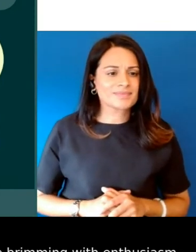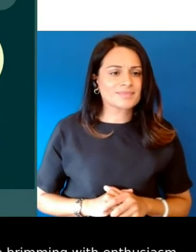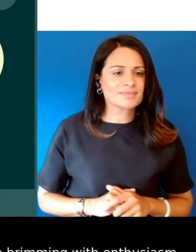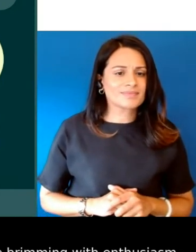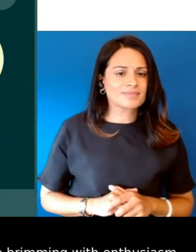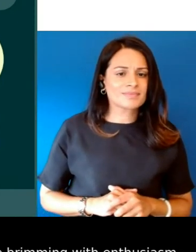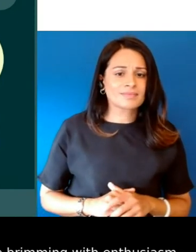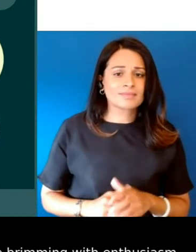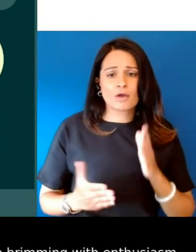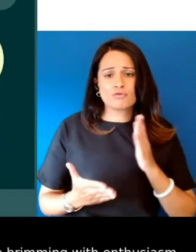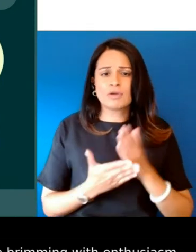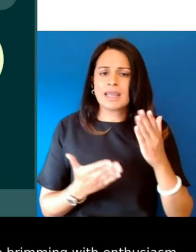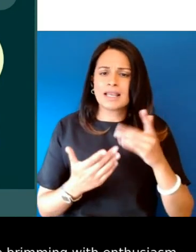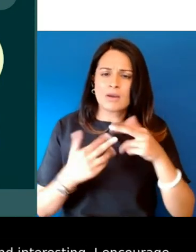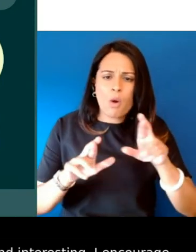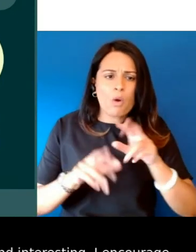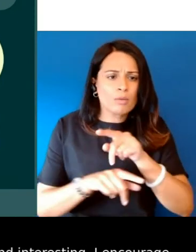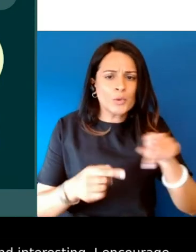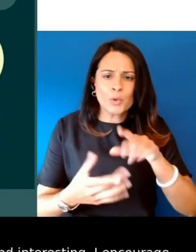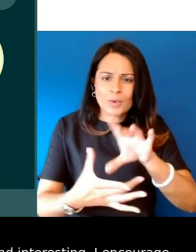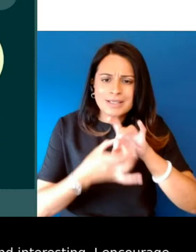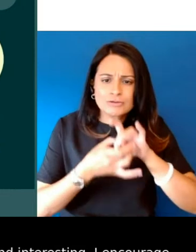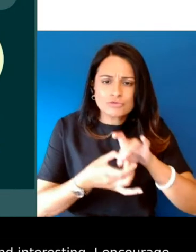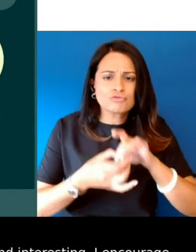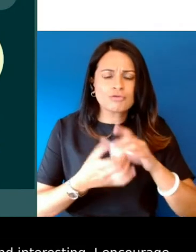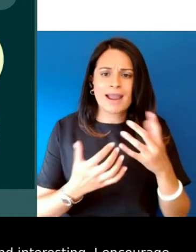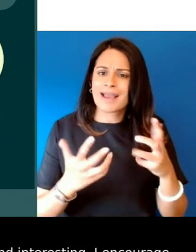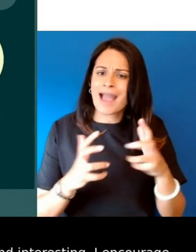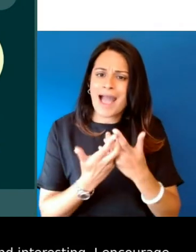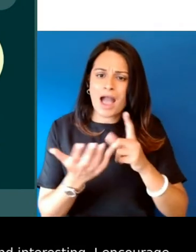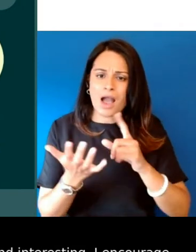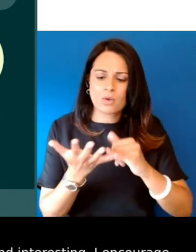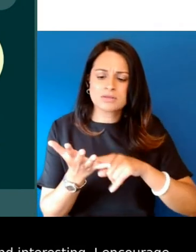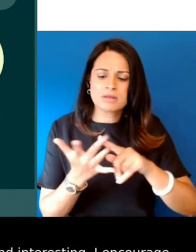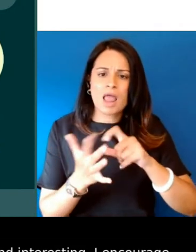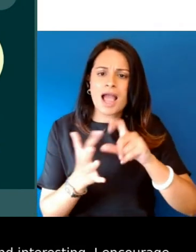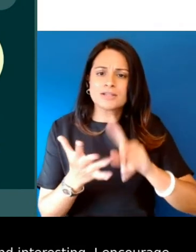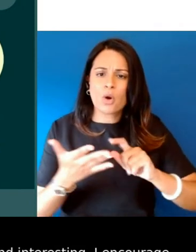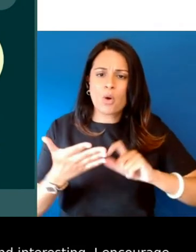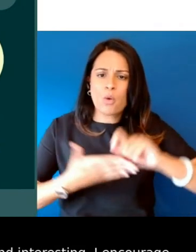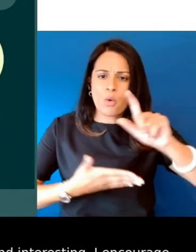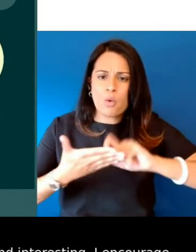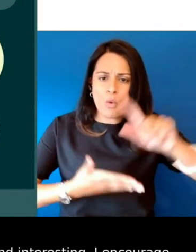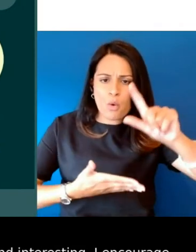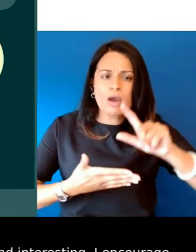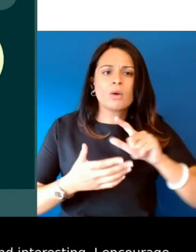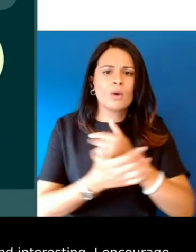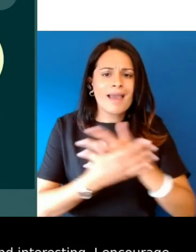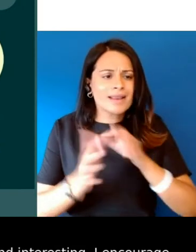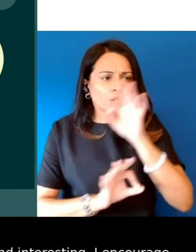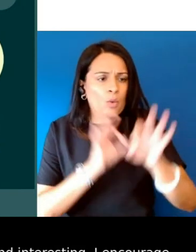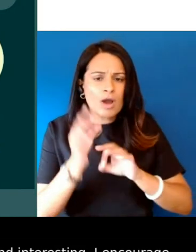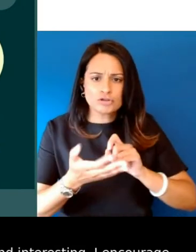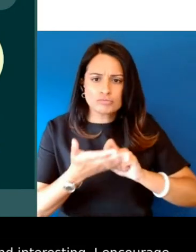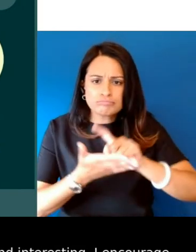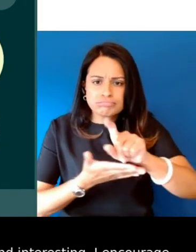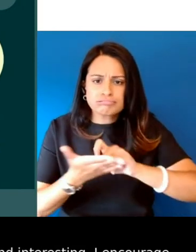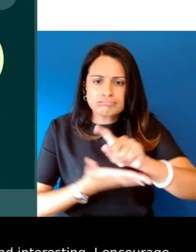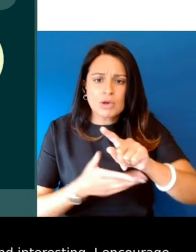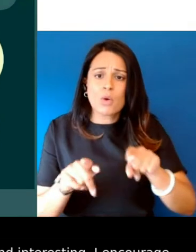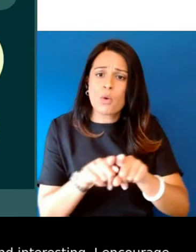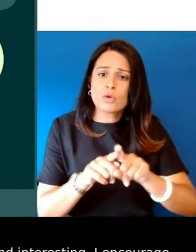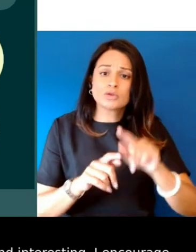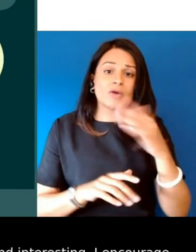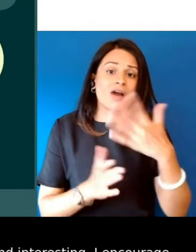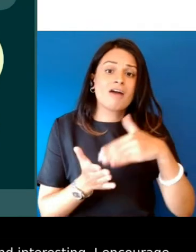interact and ask questions using the slide a platform and after each presentation there will be a short five minute question